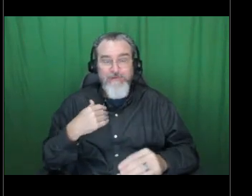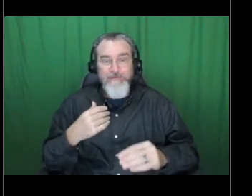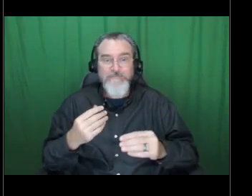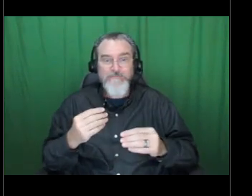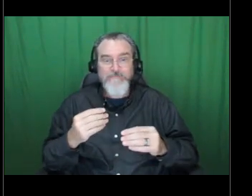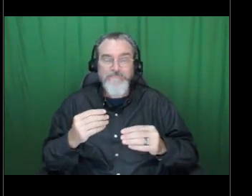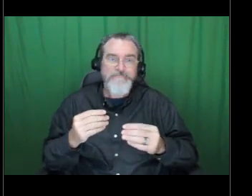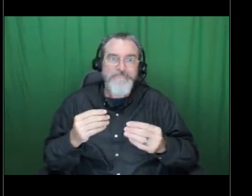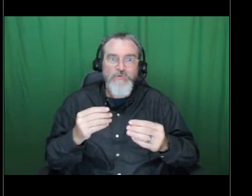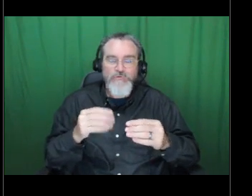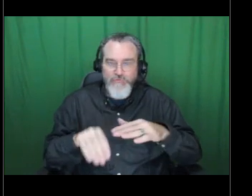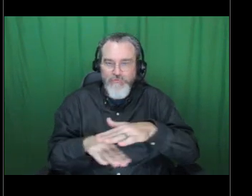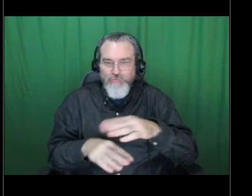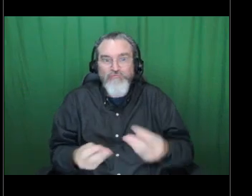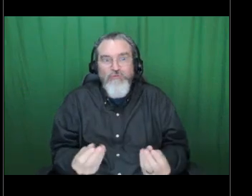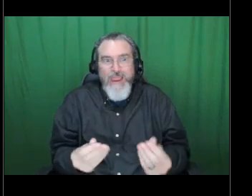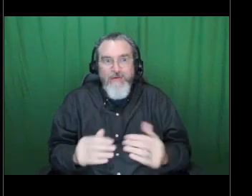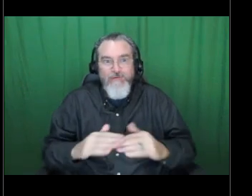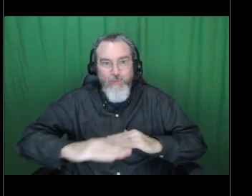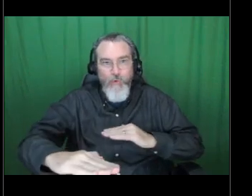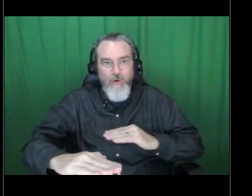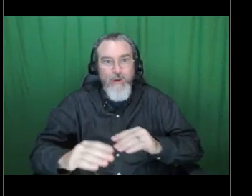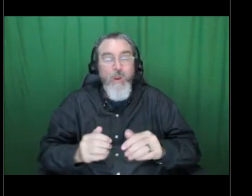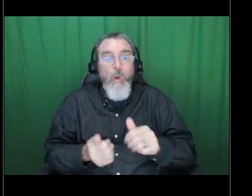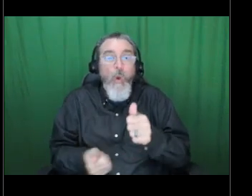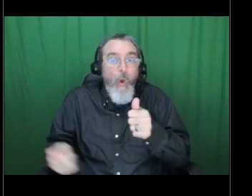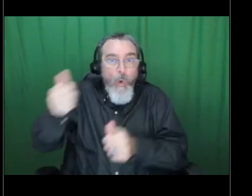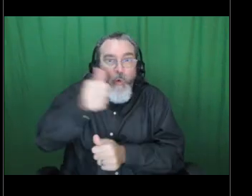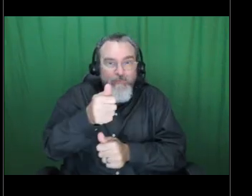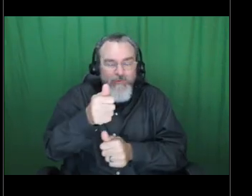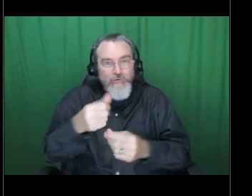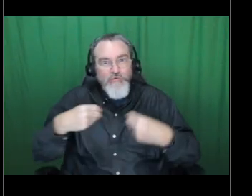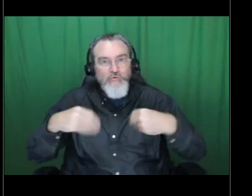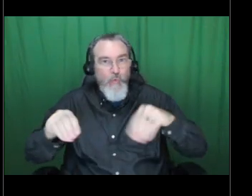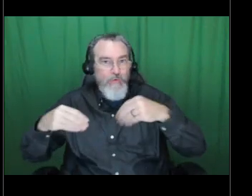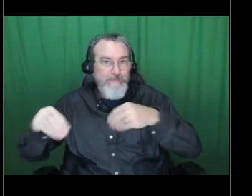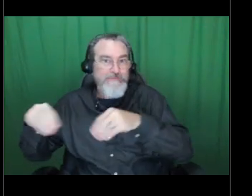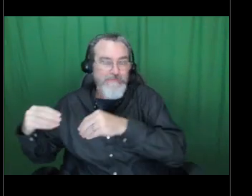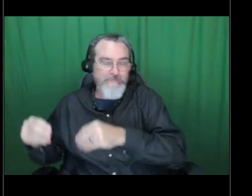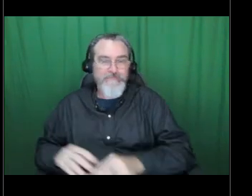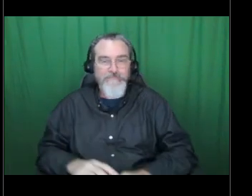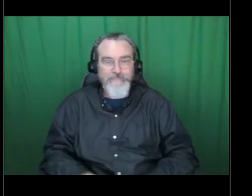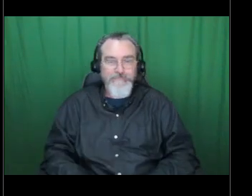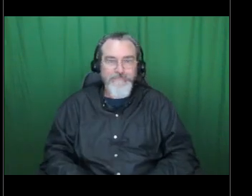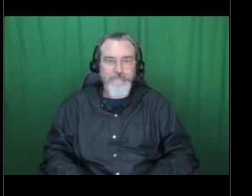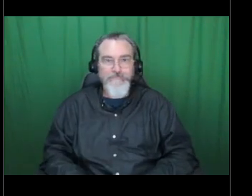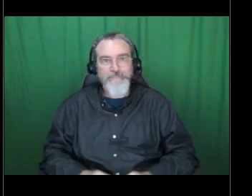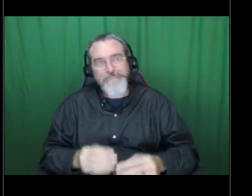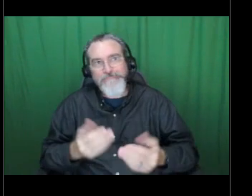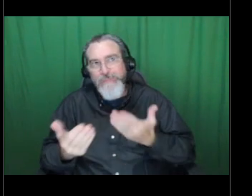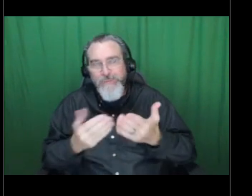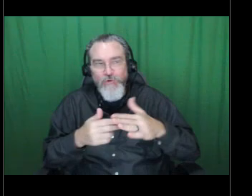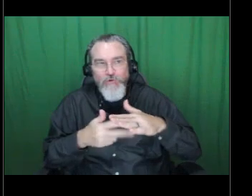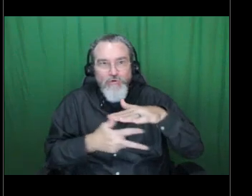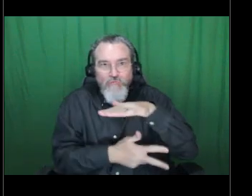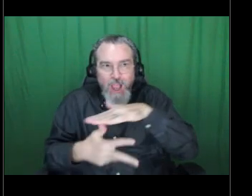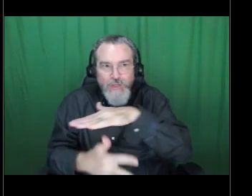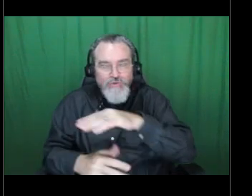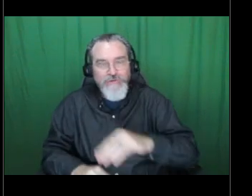When dwelling units are located over retail stores, garages, and